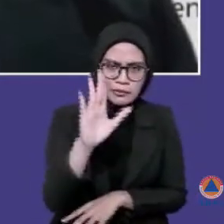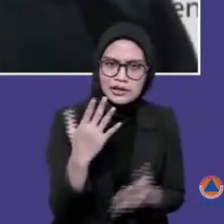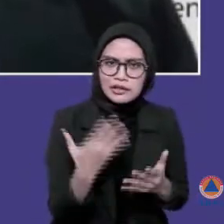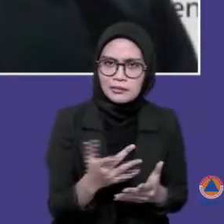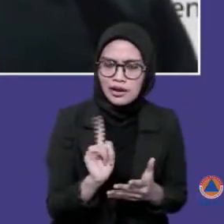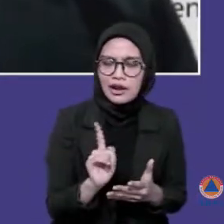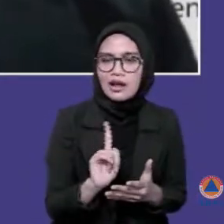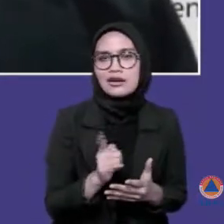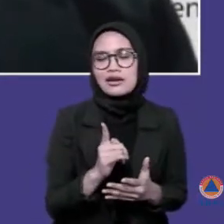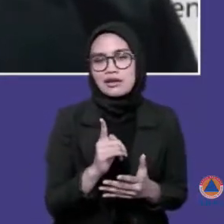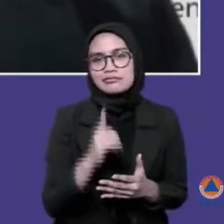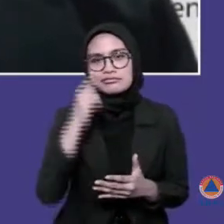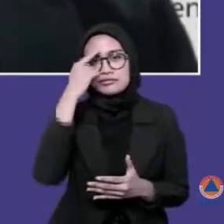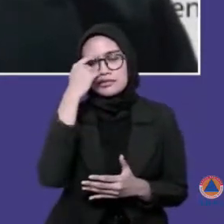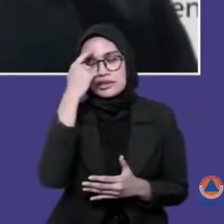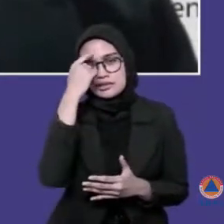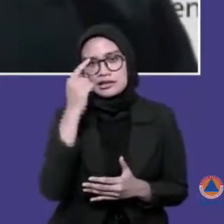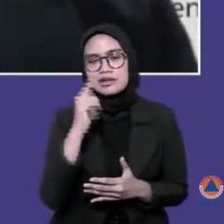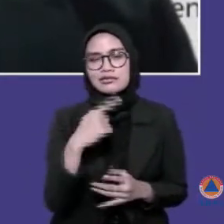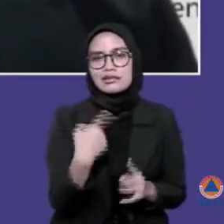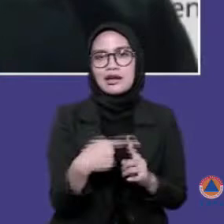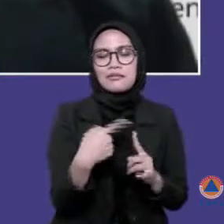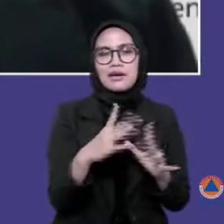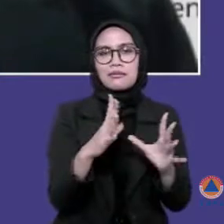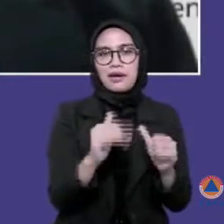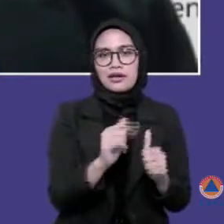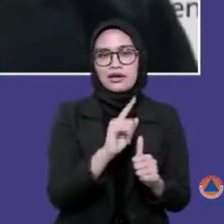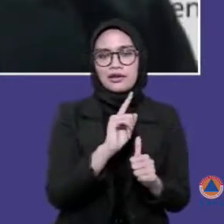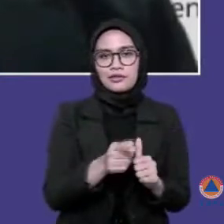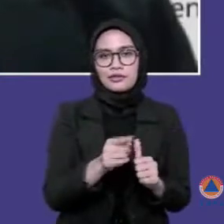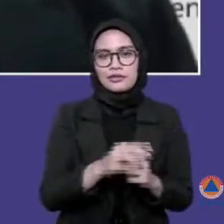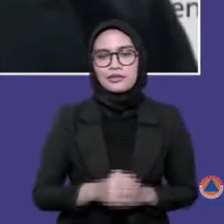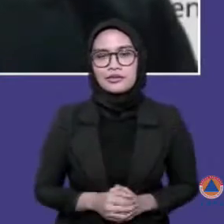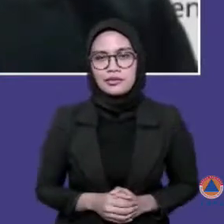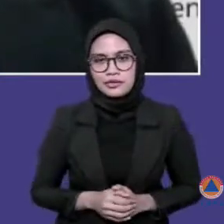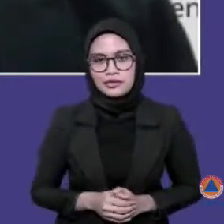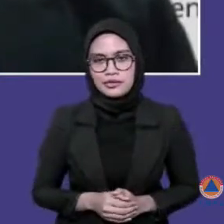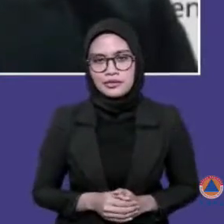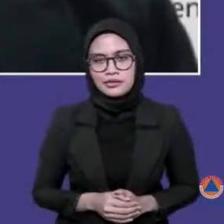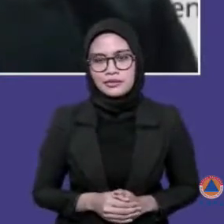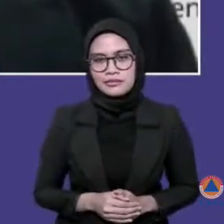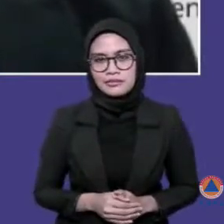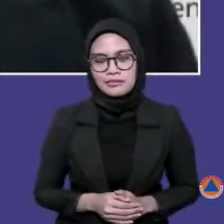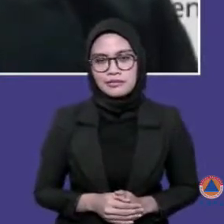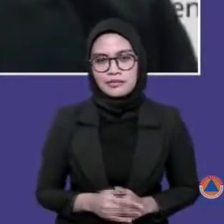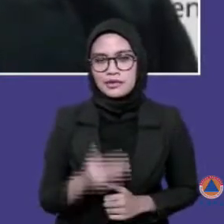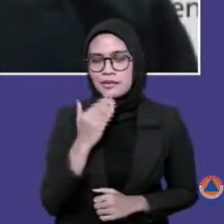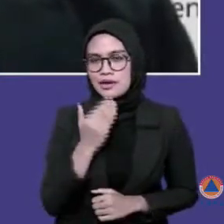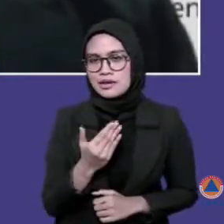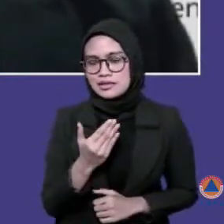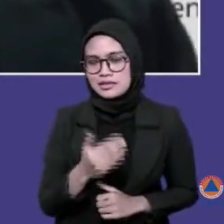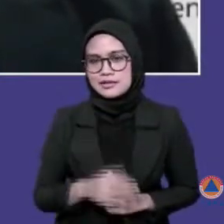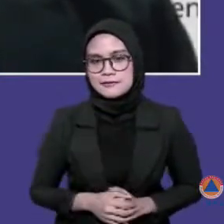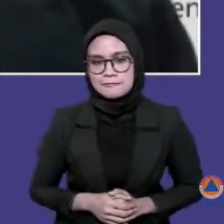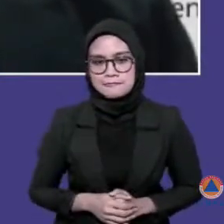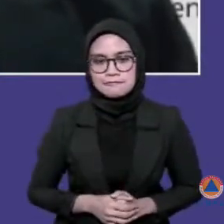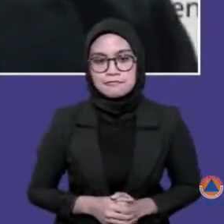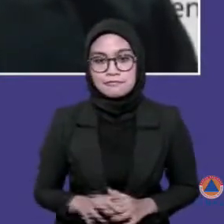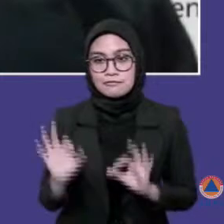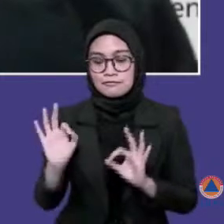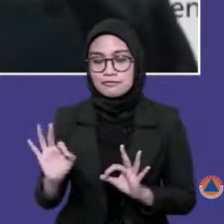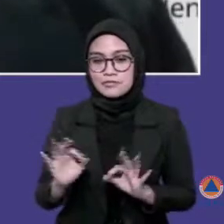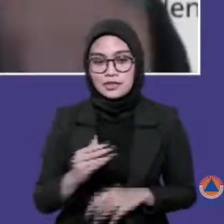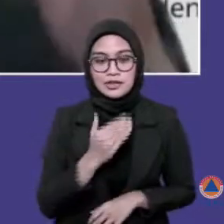So thank you again for giving us all this time this year. Okay, thank you very